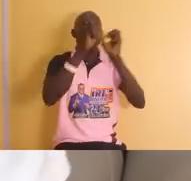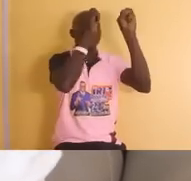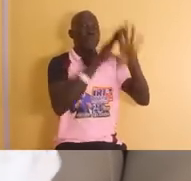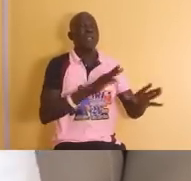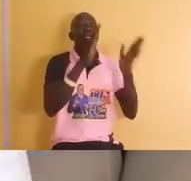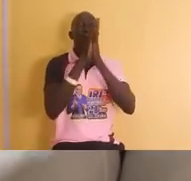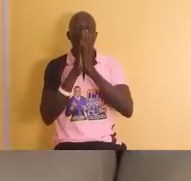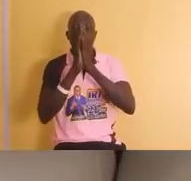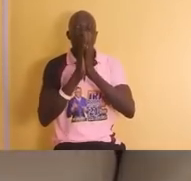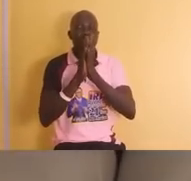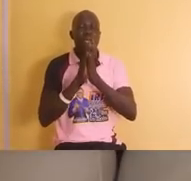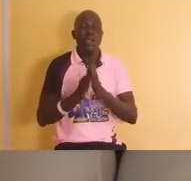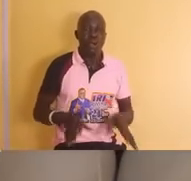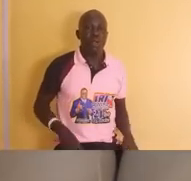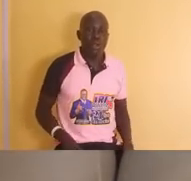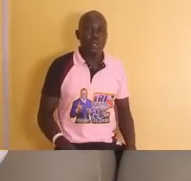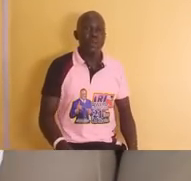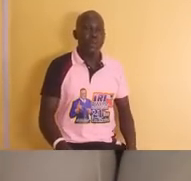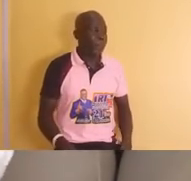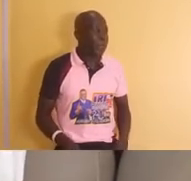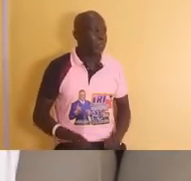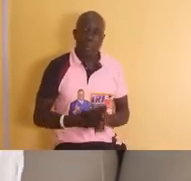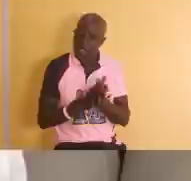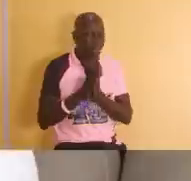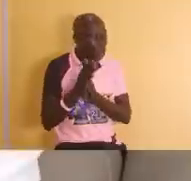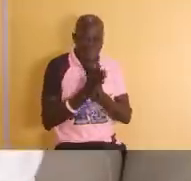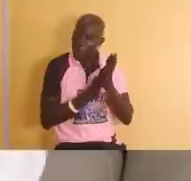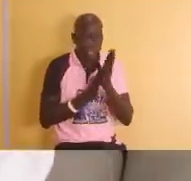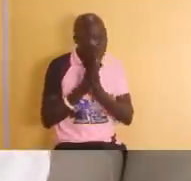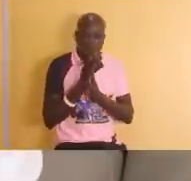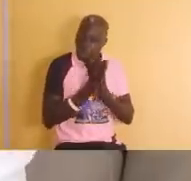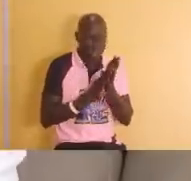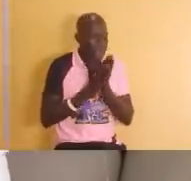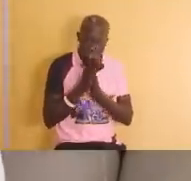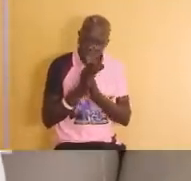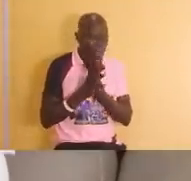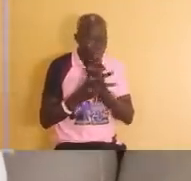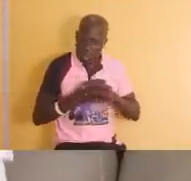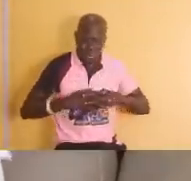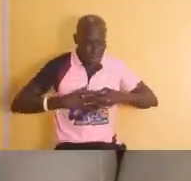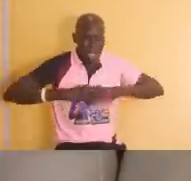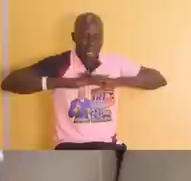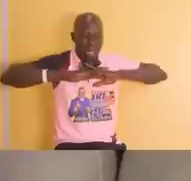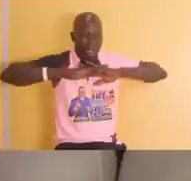no, Jesus! Every minute, oh, I don't know where you are. What you want? Tell me, baby.